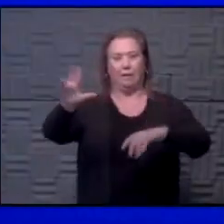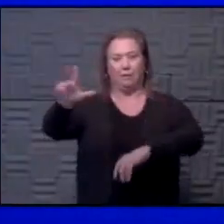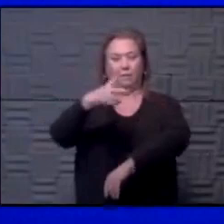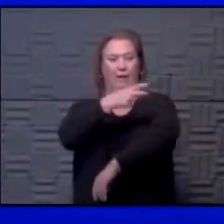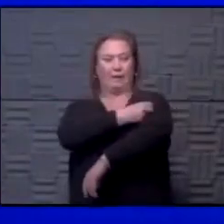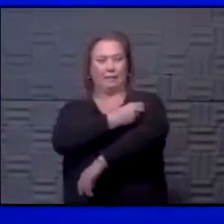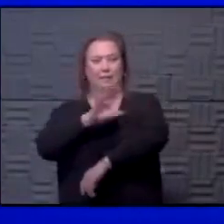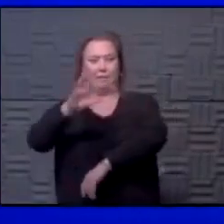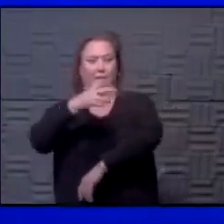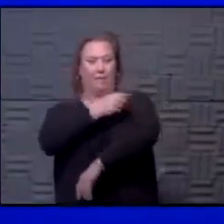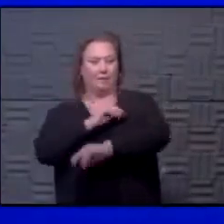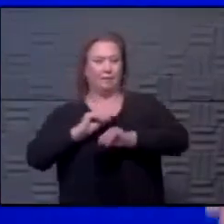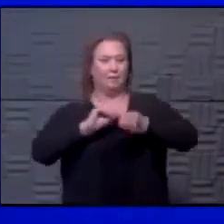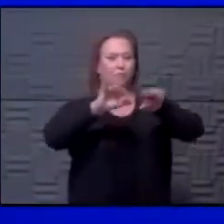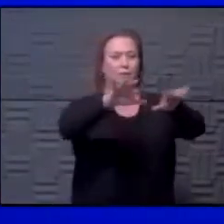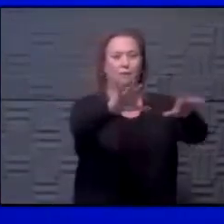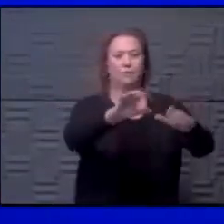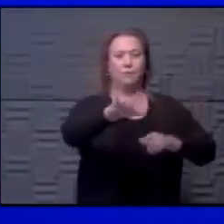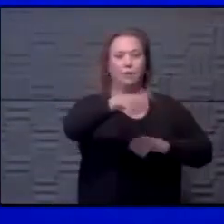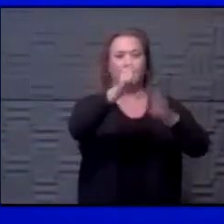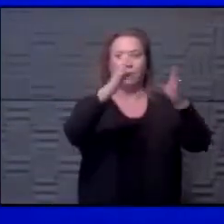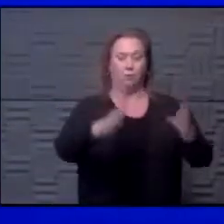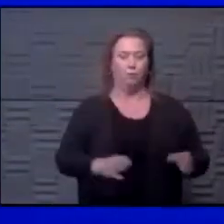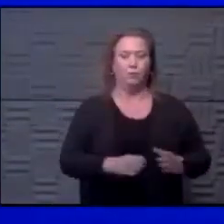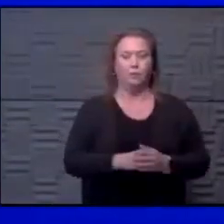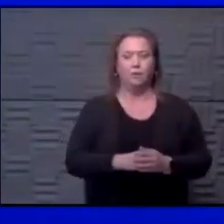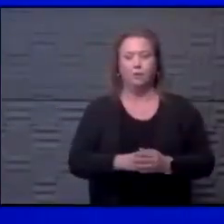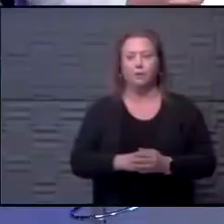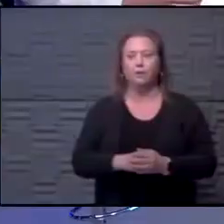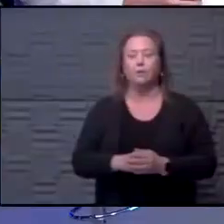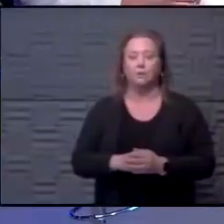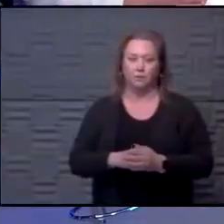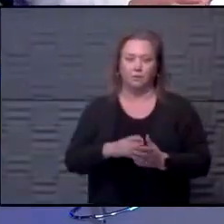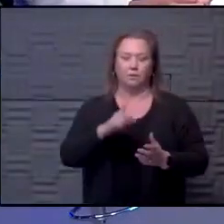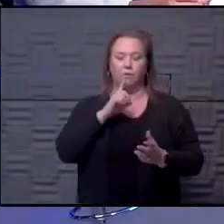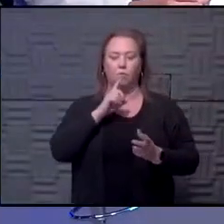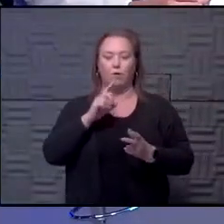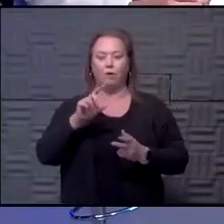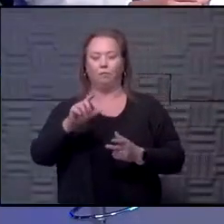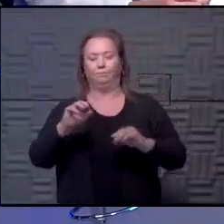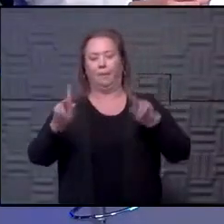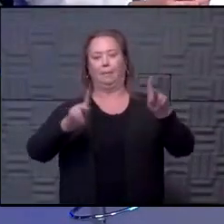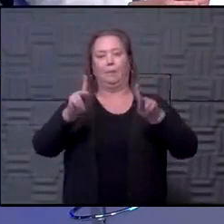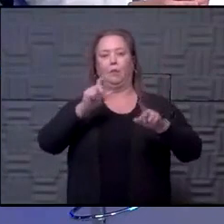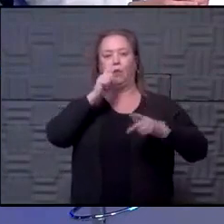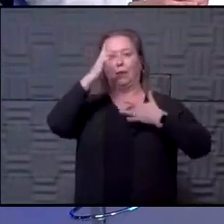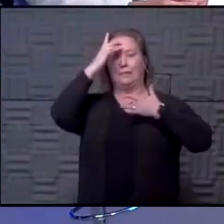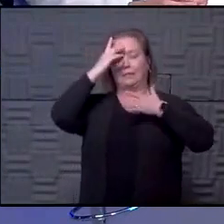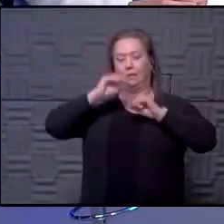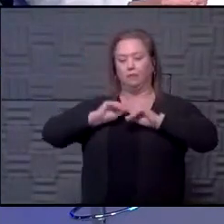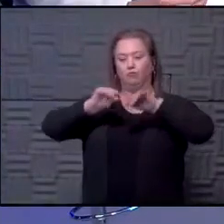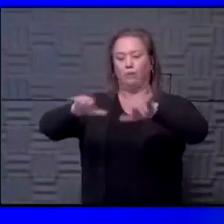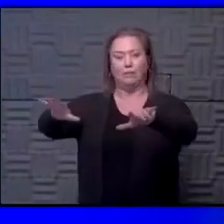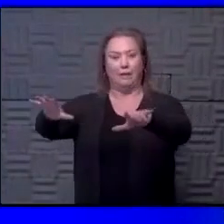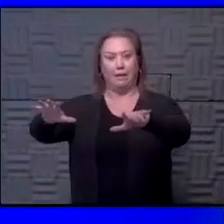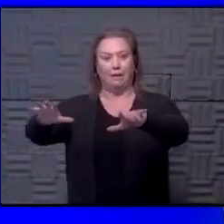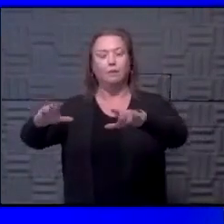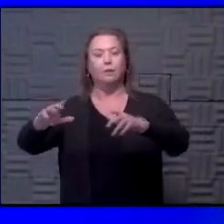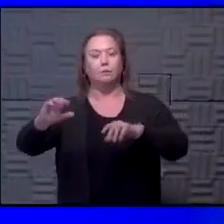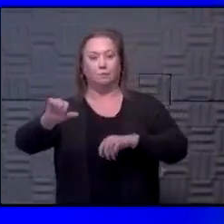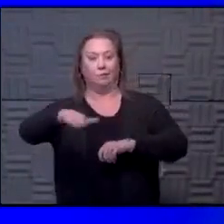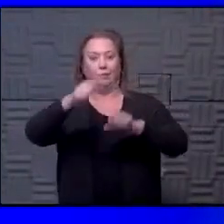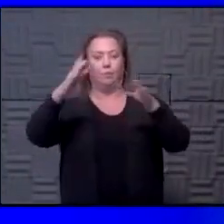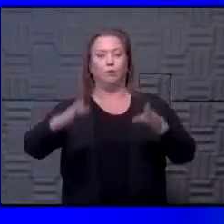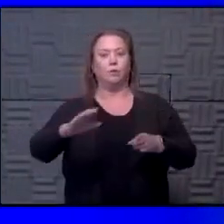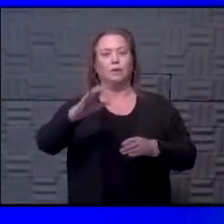could give it to somebody else who hasn't Exactly. been vaccinated. So, yeah, so we're extrapolating asymptomatic transmission because we know that